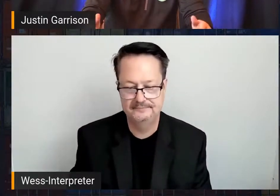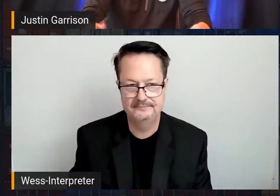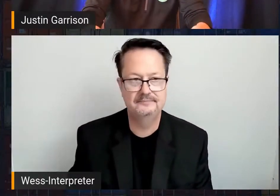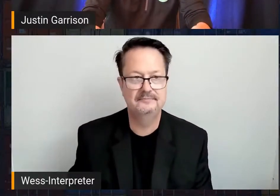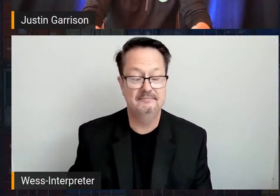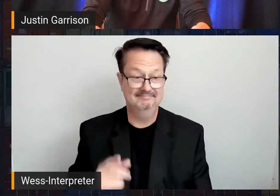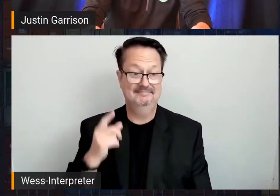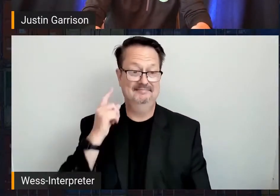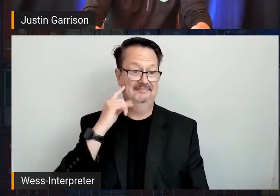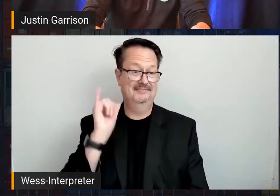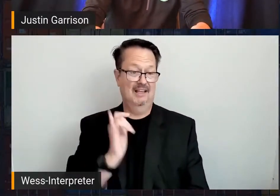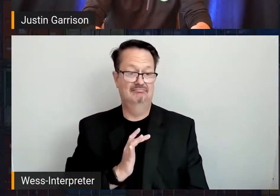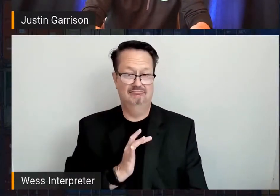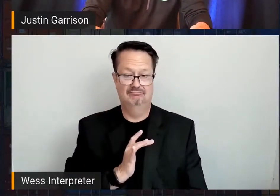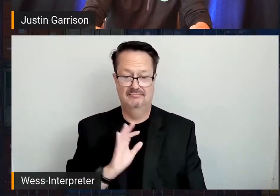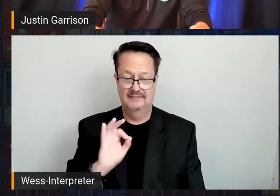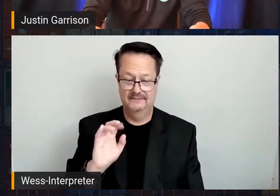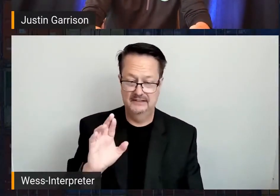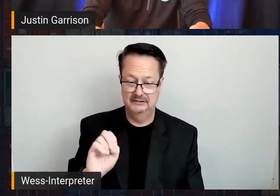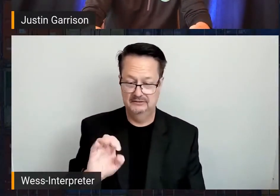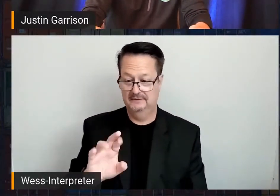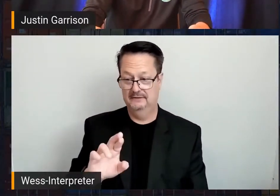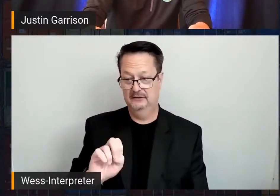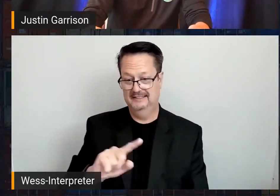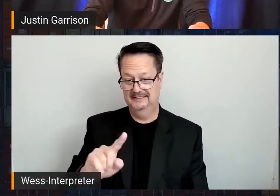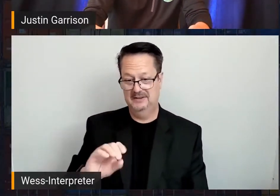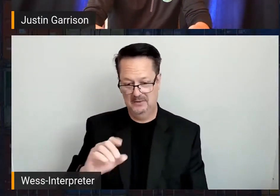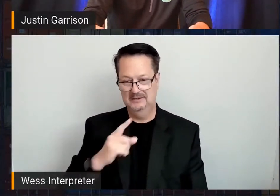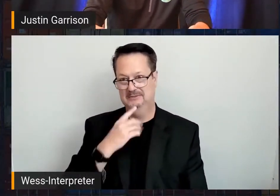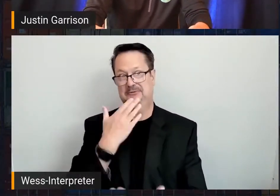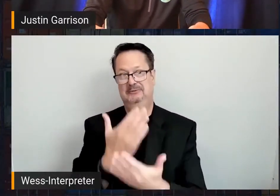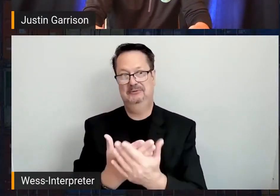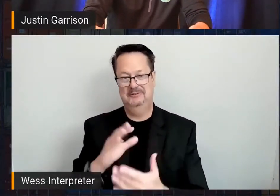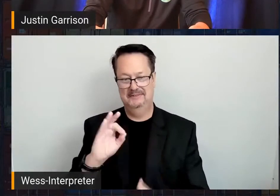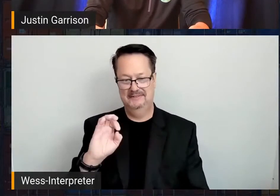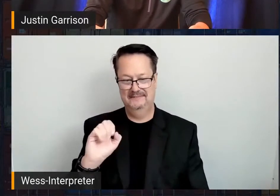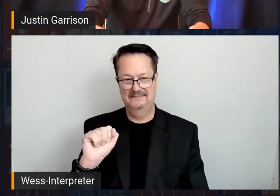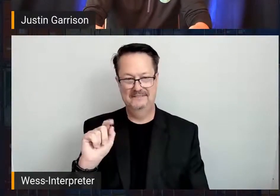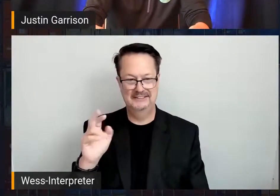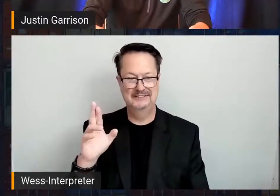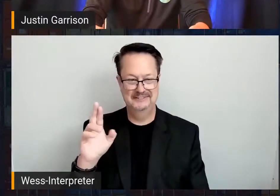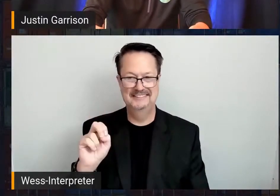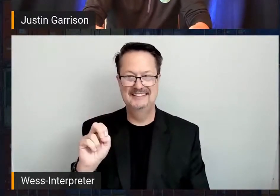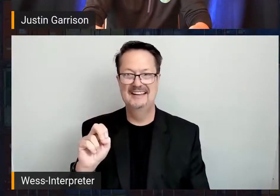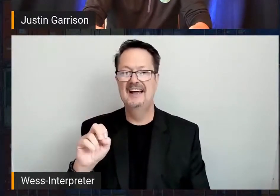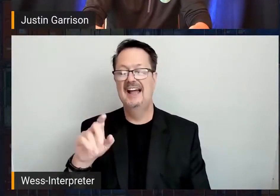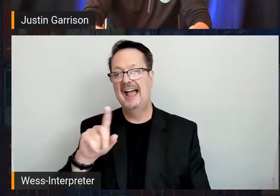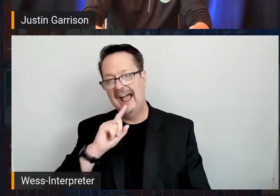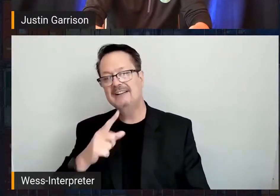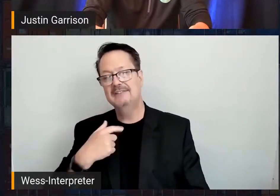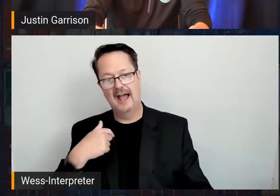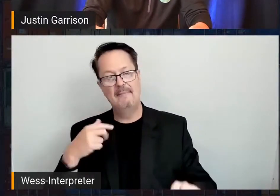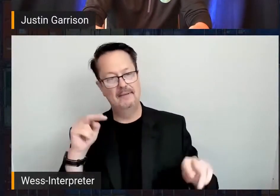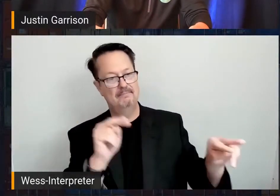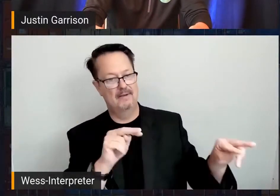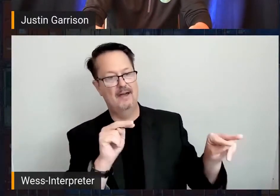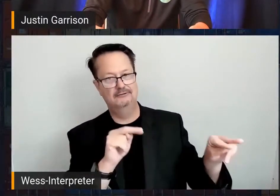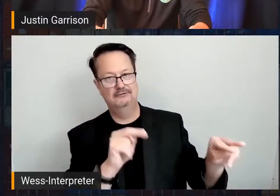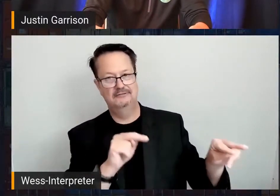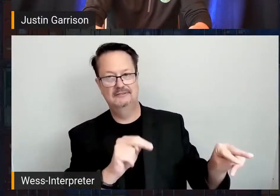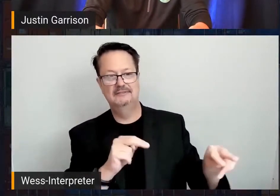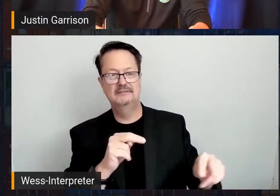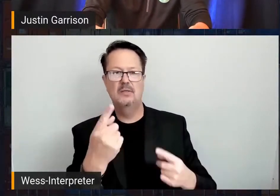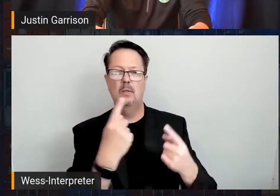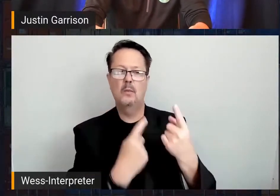That sounds like a great feature to me. I mean, free is always a good feature. And I actually has been monitoring some of the